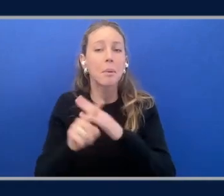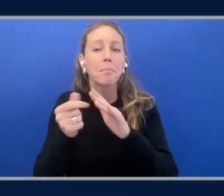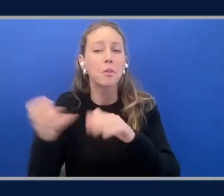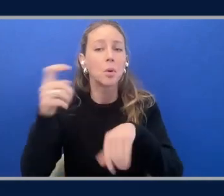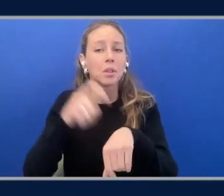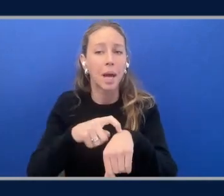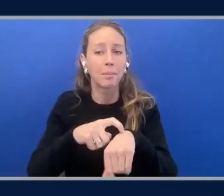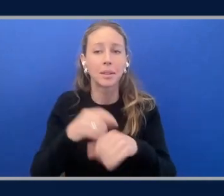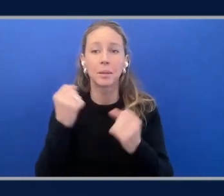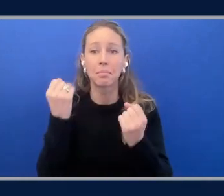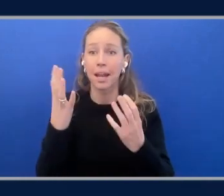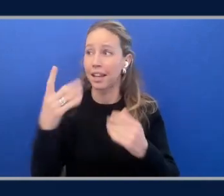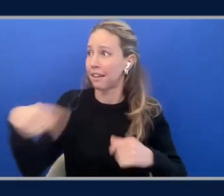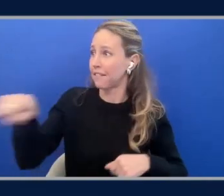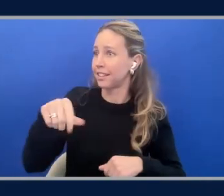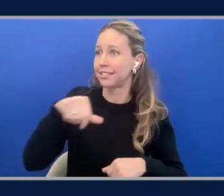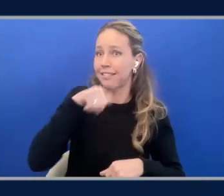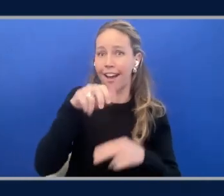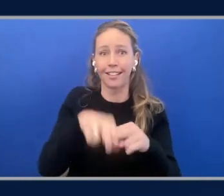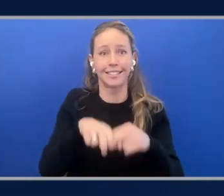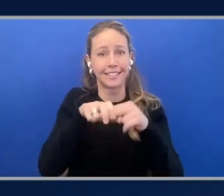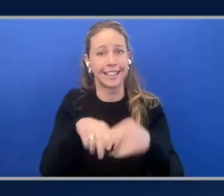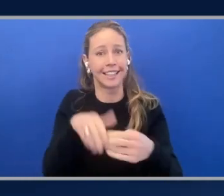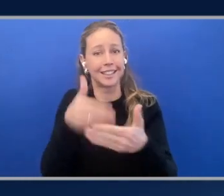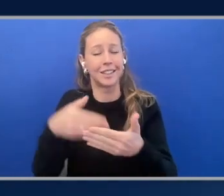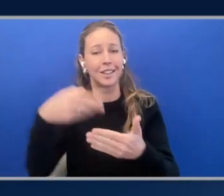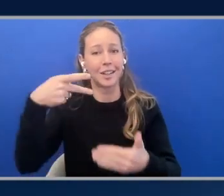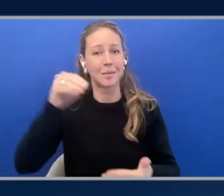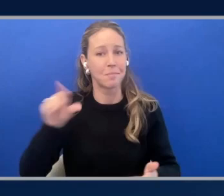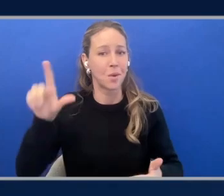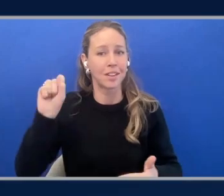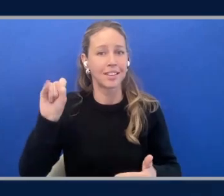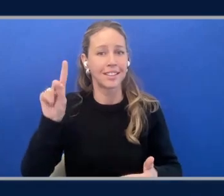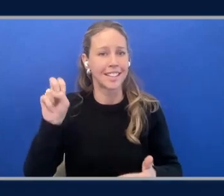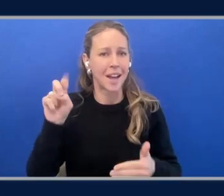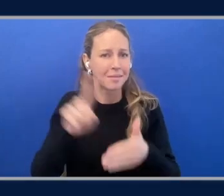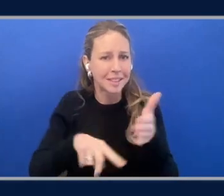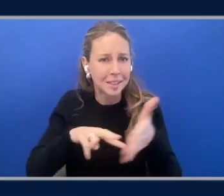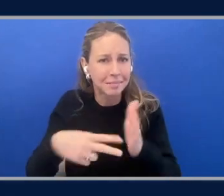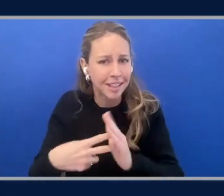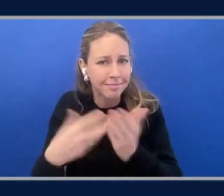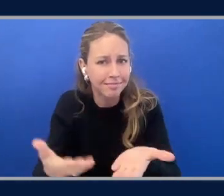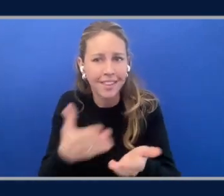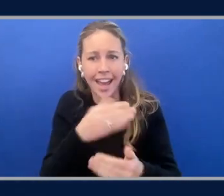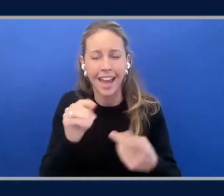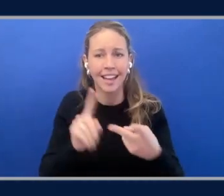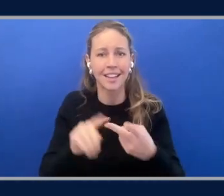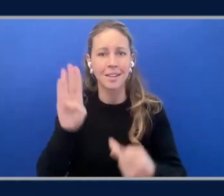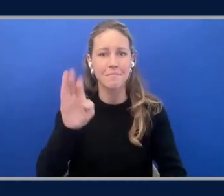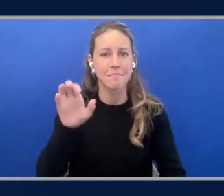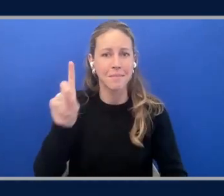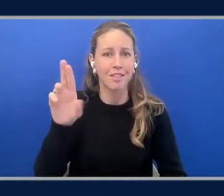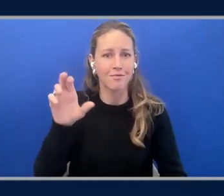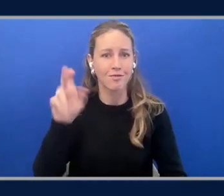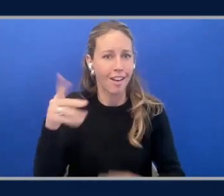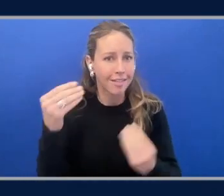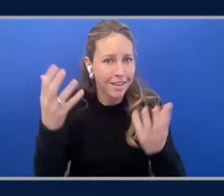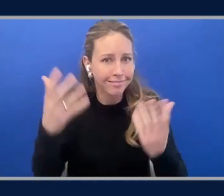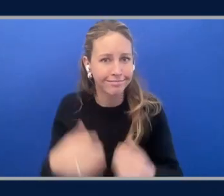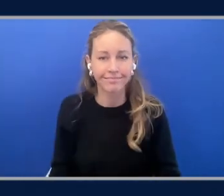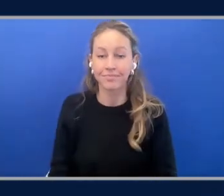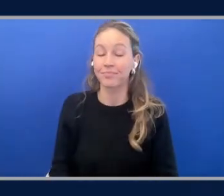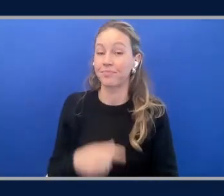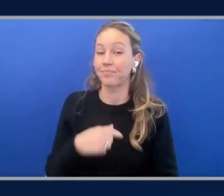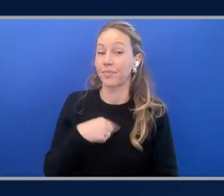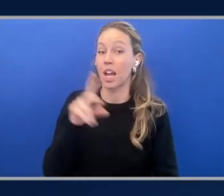around Poolside. But you know, what's this mean? And Bedrock, come on. Yeah, so I can tell you, I do definitely want